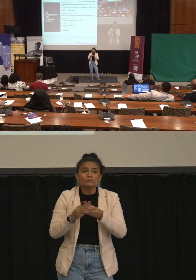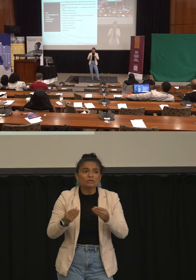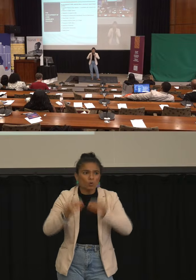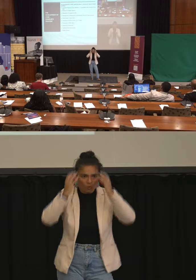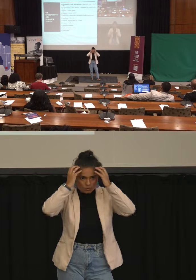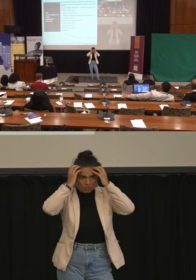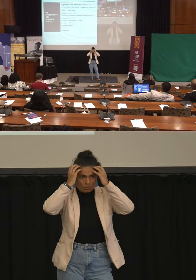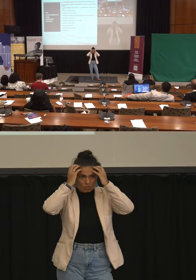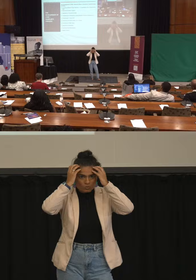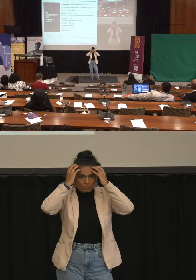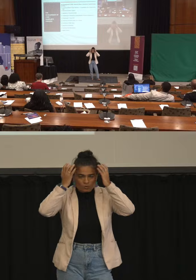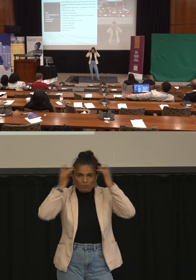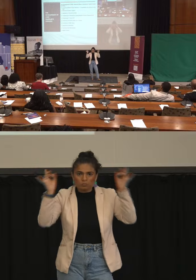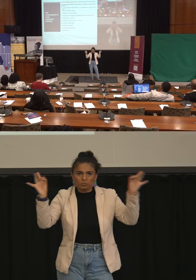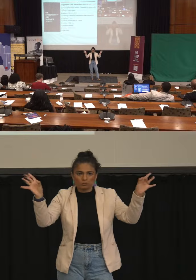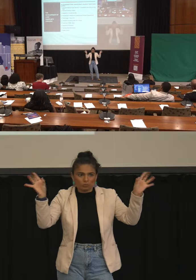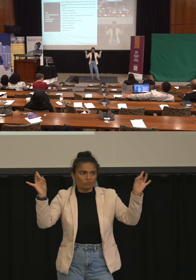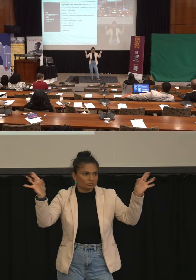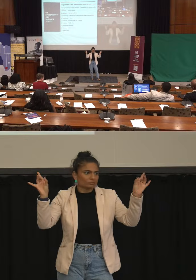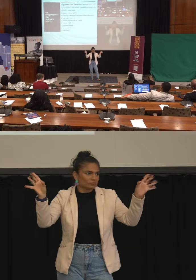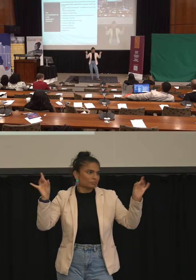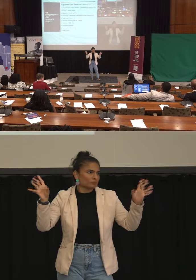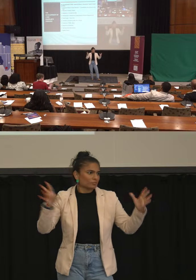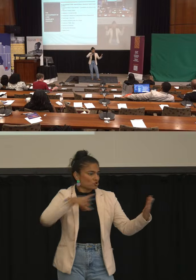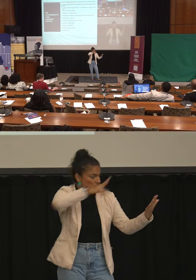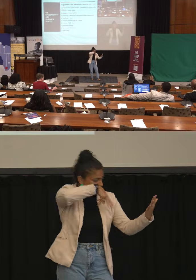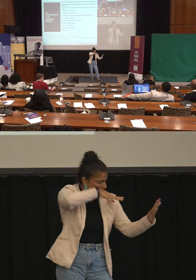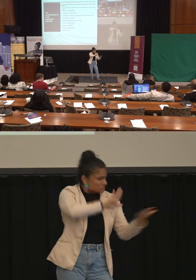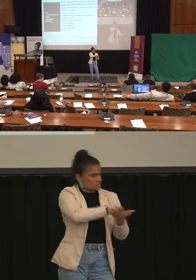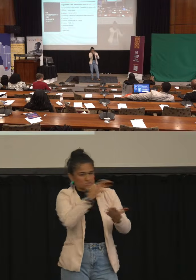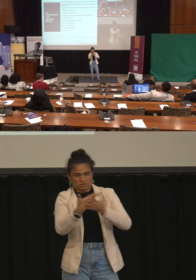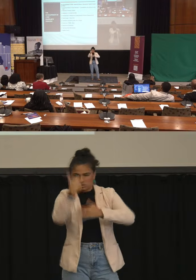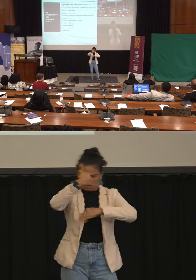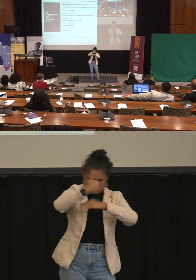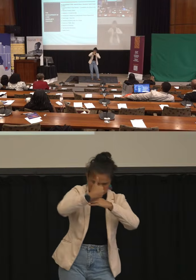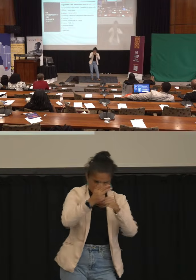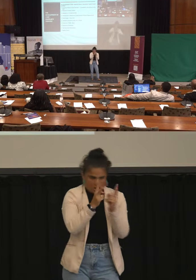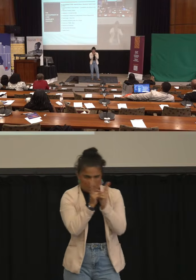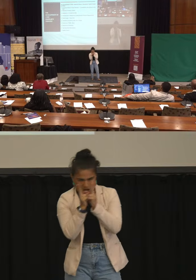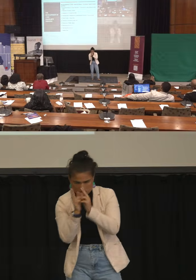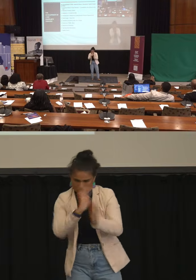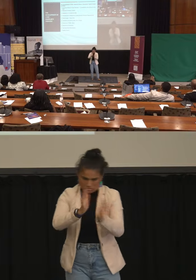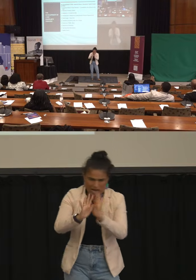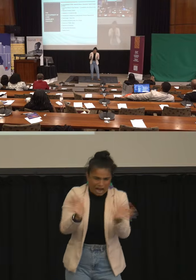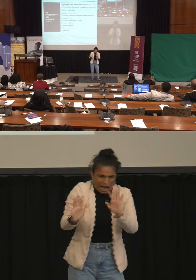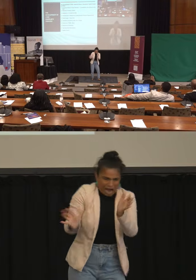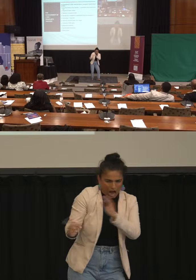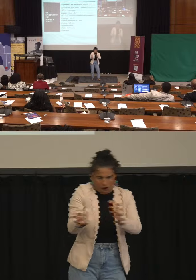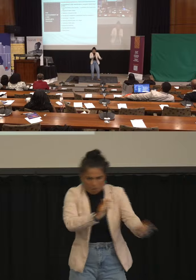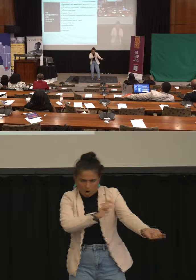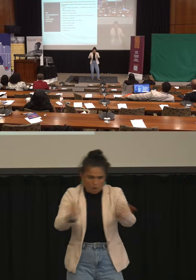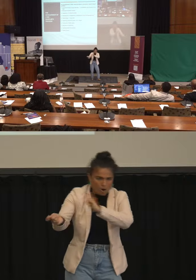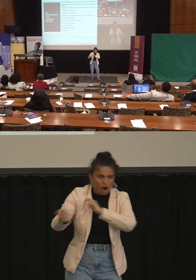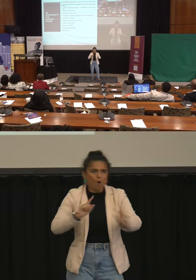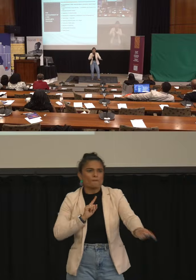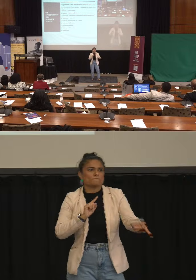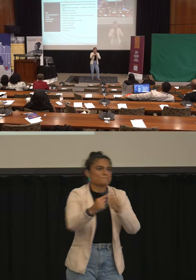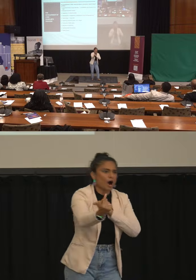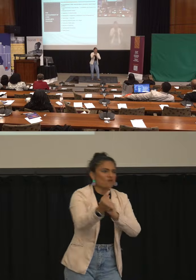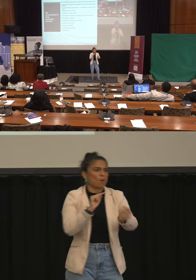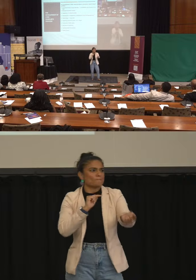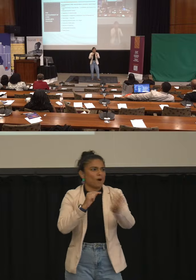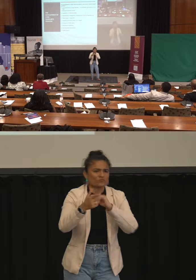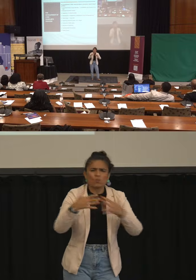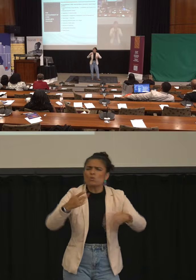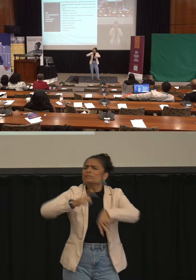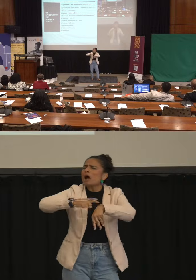sign language and also developing SSL material, it's quite a headache. You go from the written to the video to the editing,